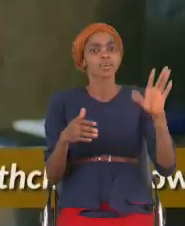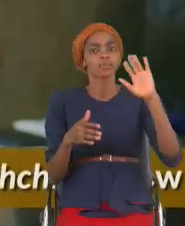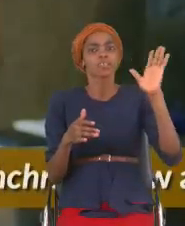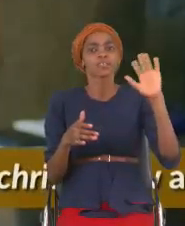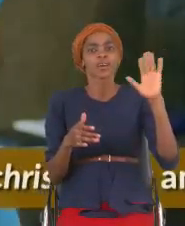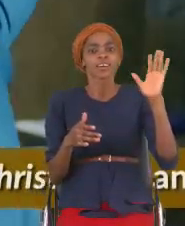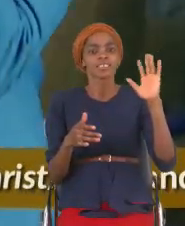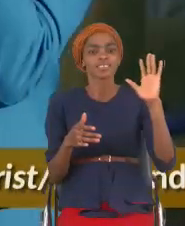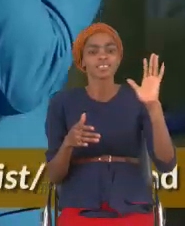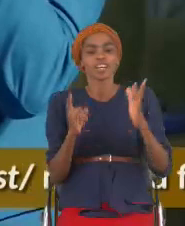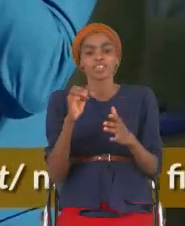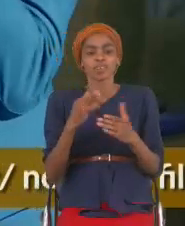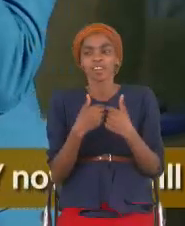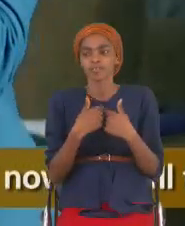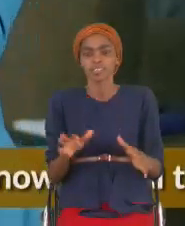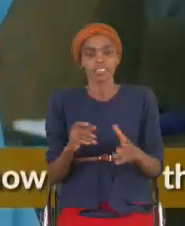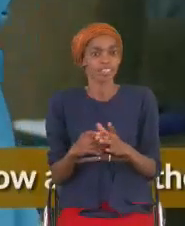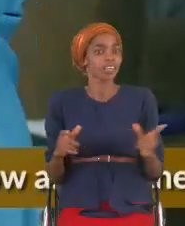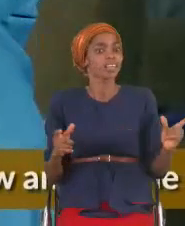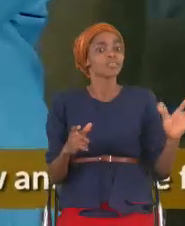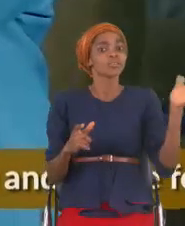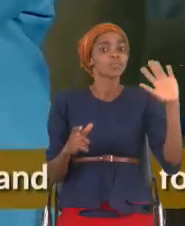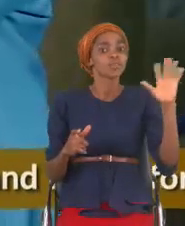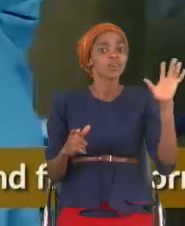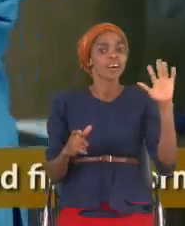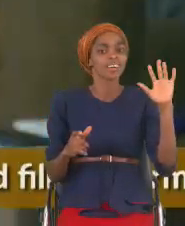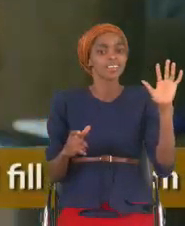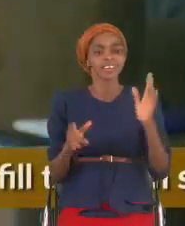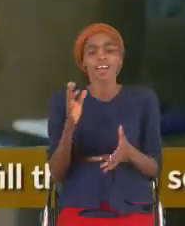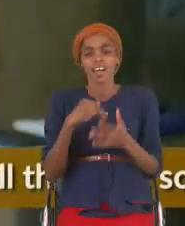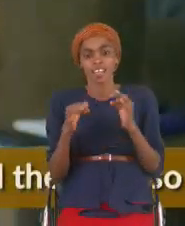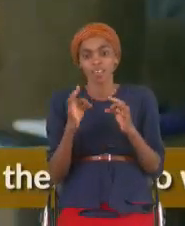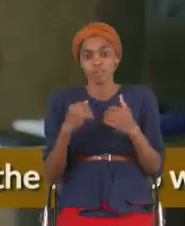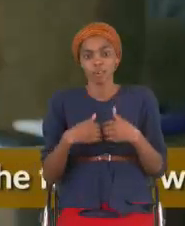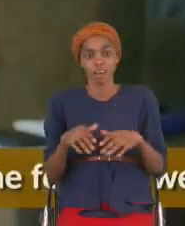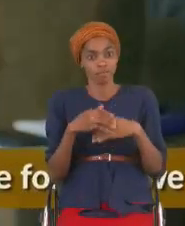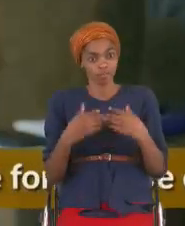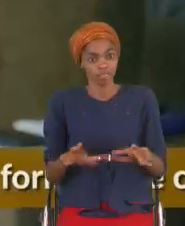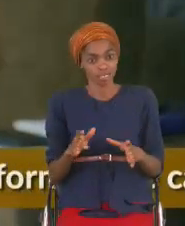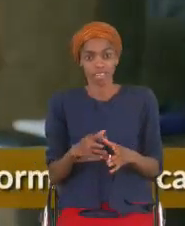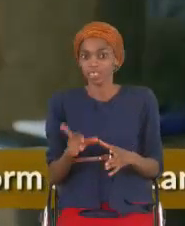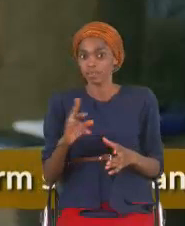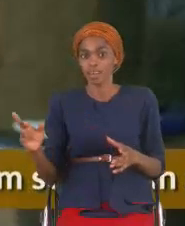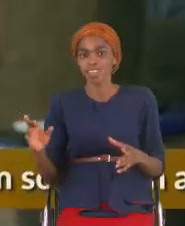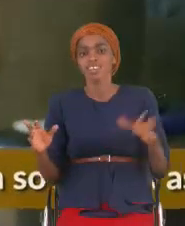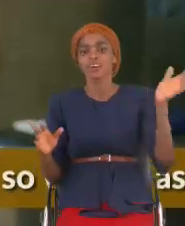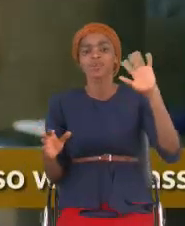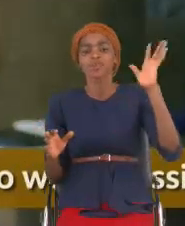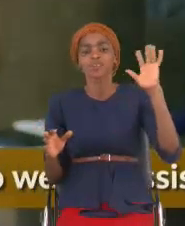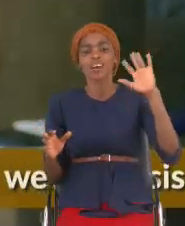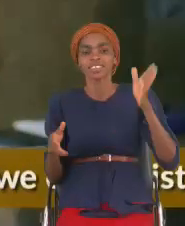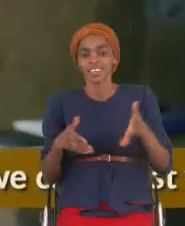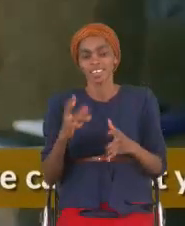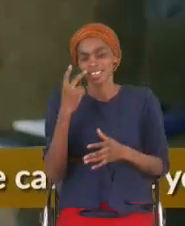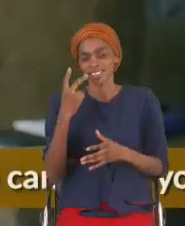are true to my left, wave your hand at me. And if you are done to my right, wave your hand and let us see. Thank you very